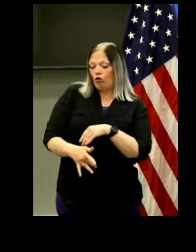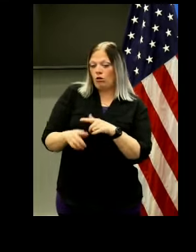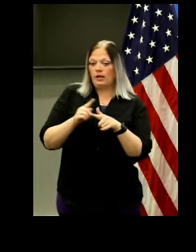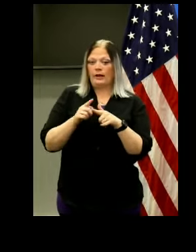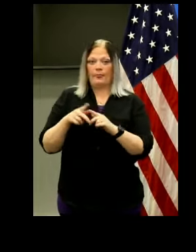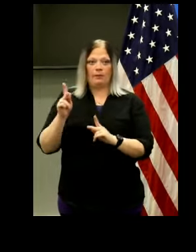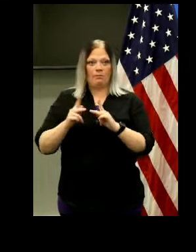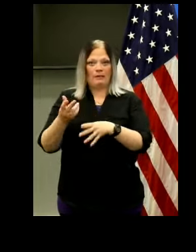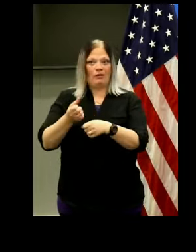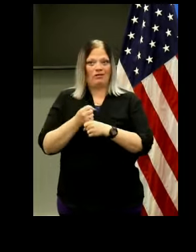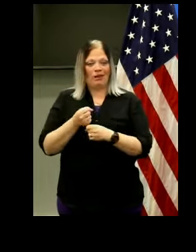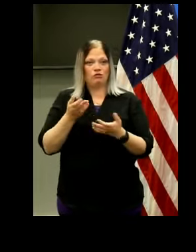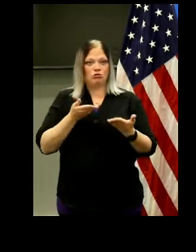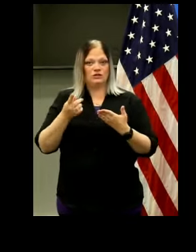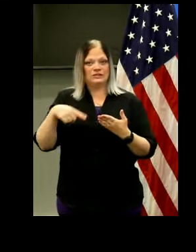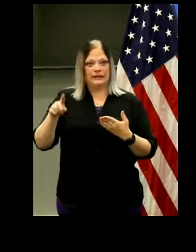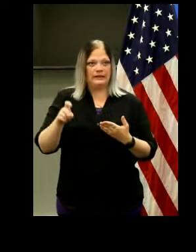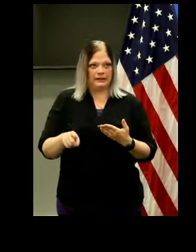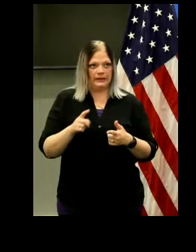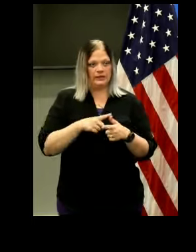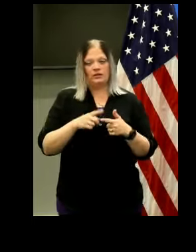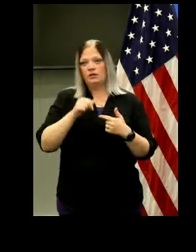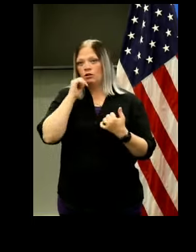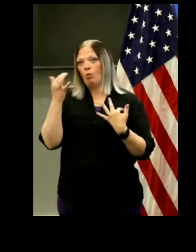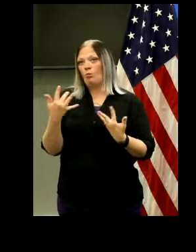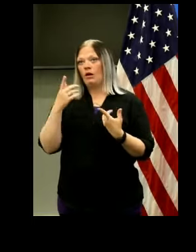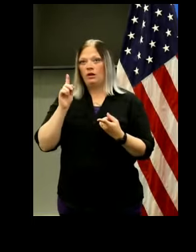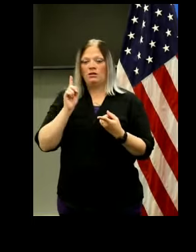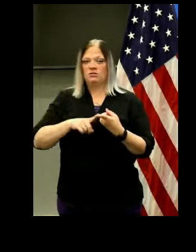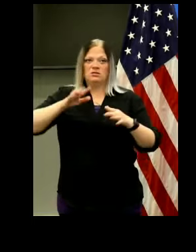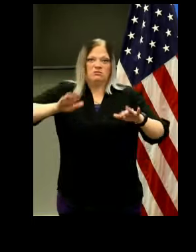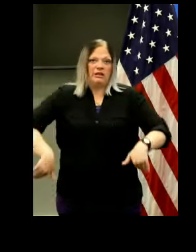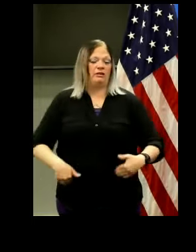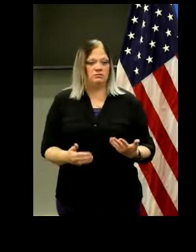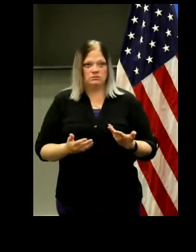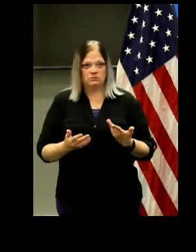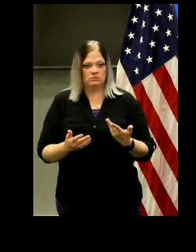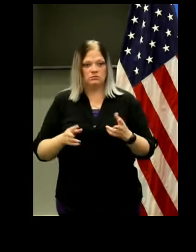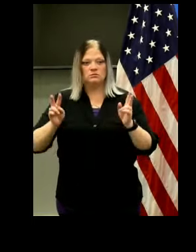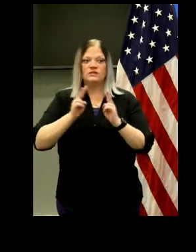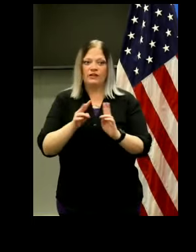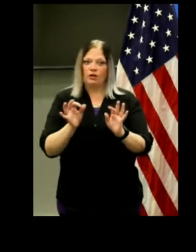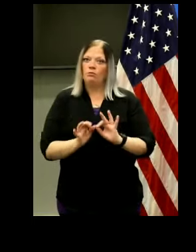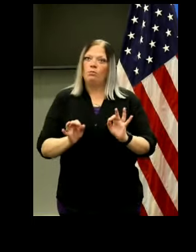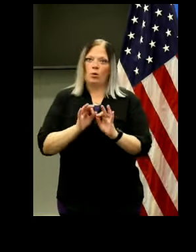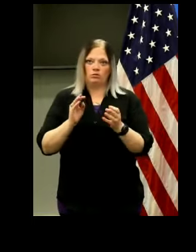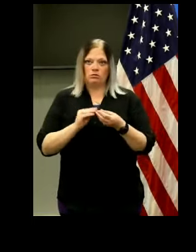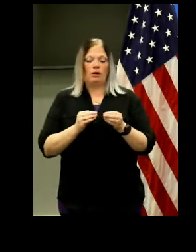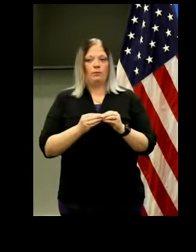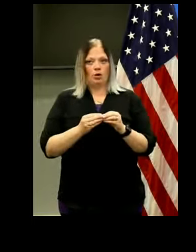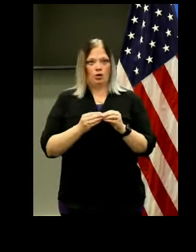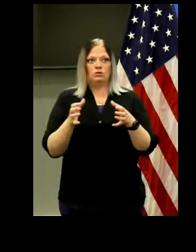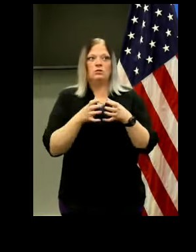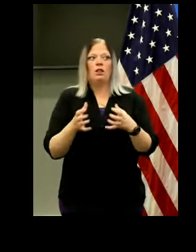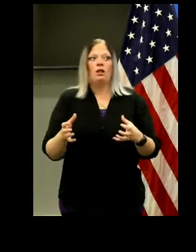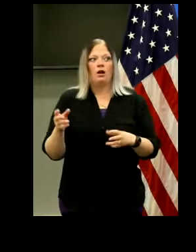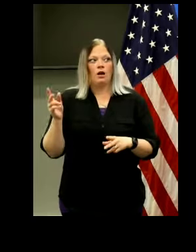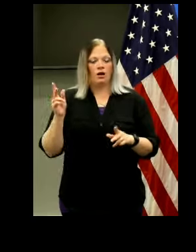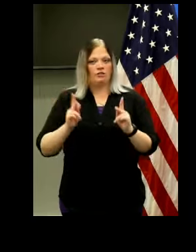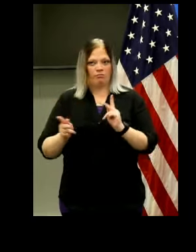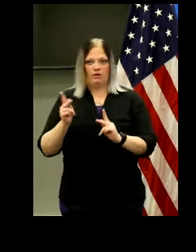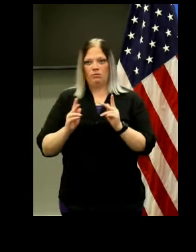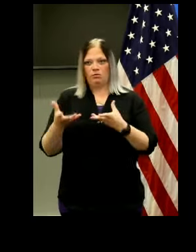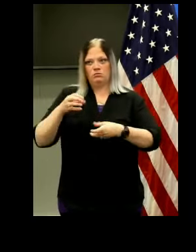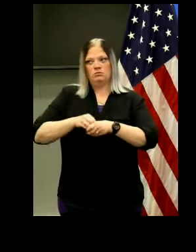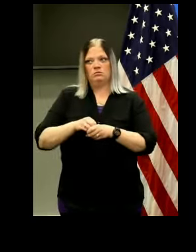individuals get the services they need and they don't wait until it's too late. So that's a very important number, and there's a lot of parties that have played a role